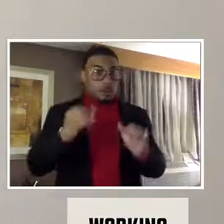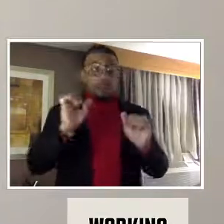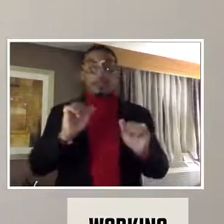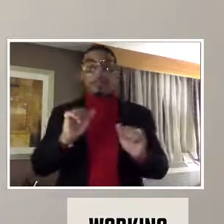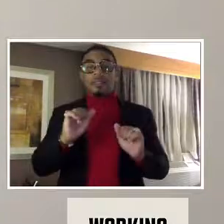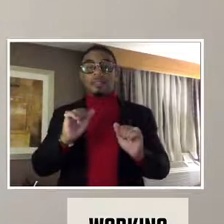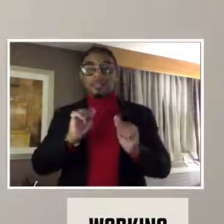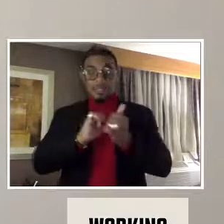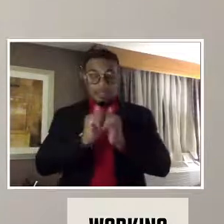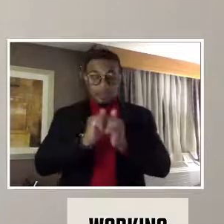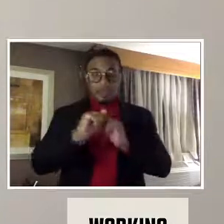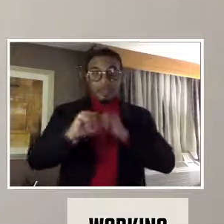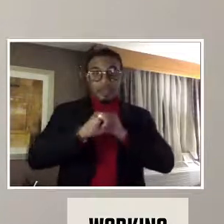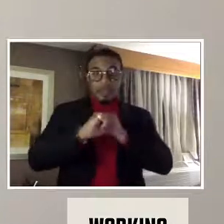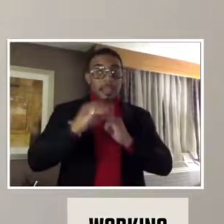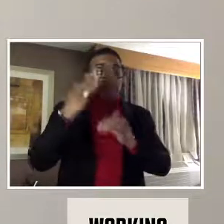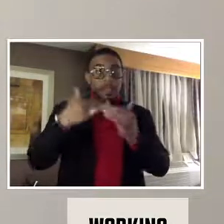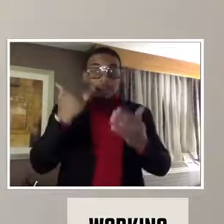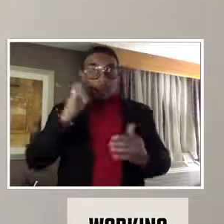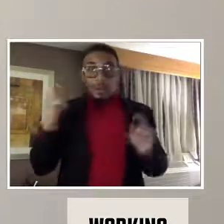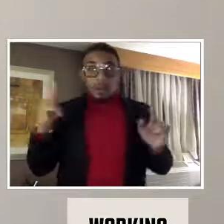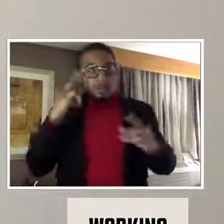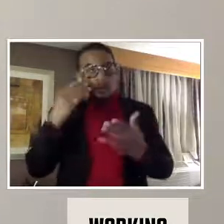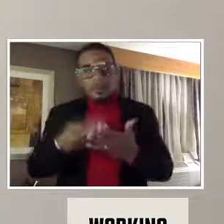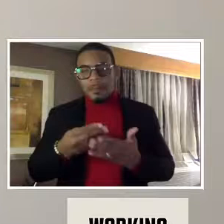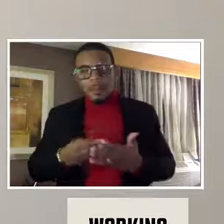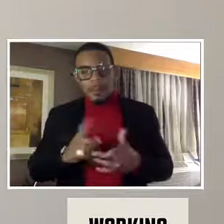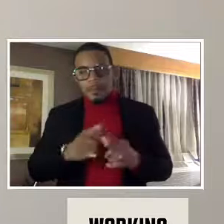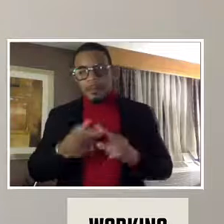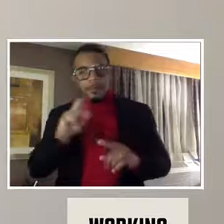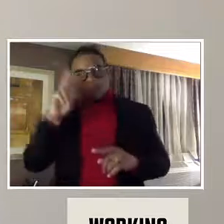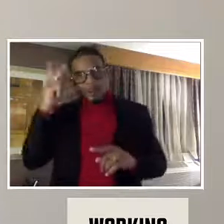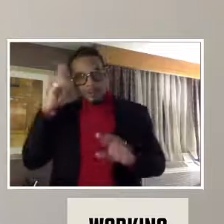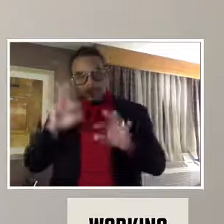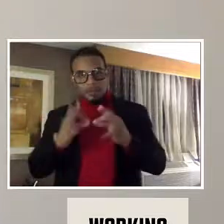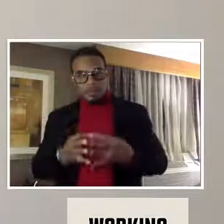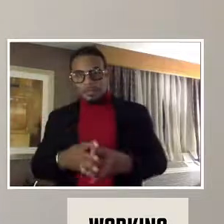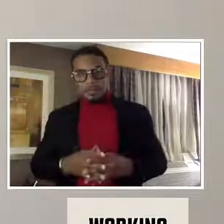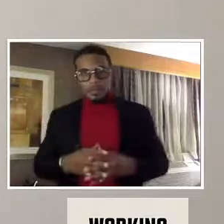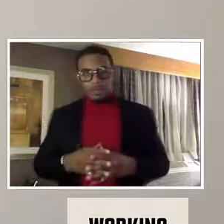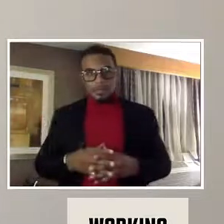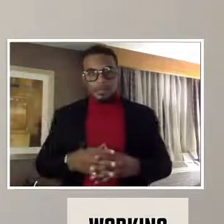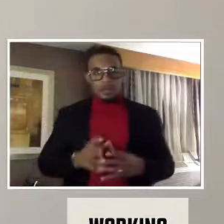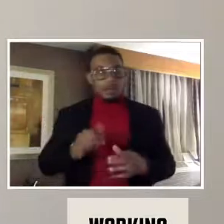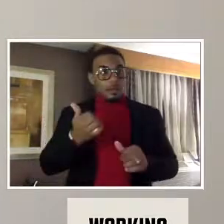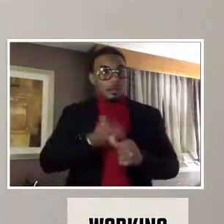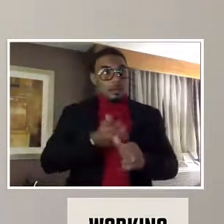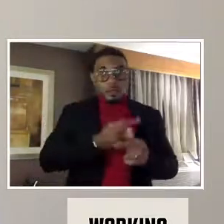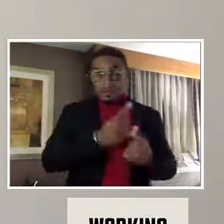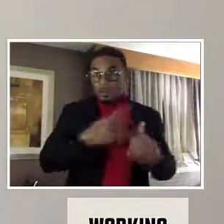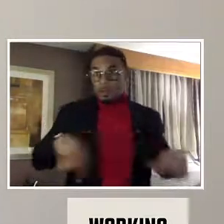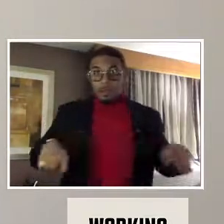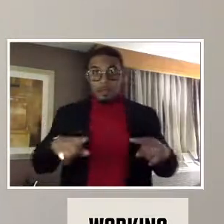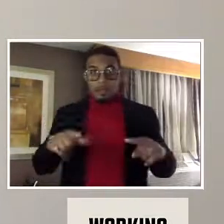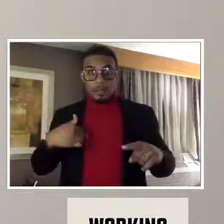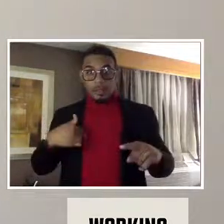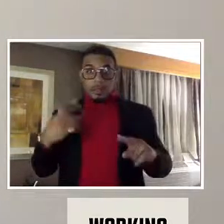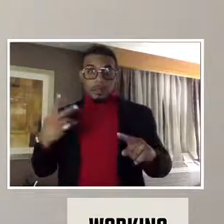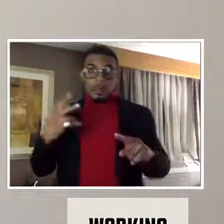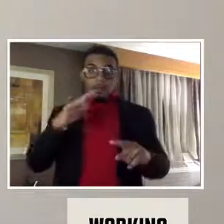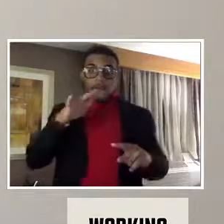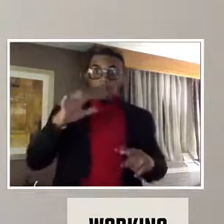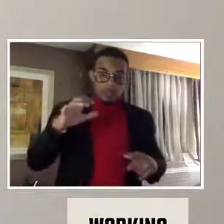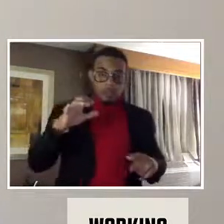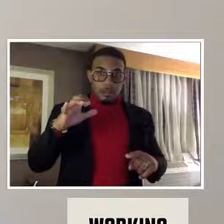mount competitive campaigns even if they don't come from money or from a political family, where every single one of us has